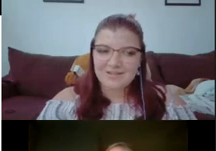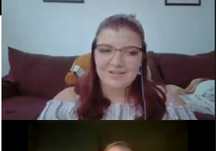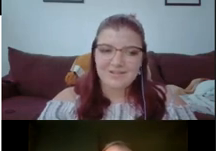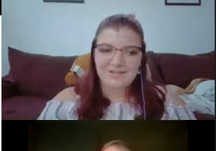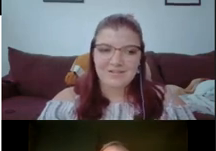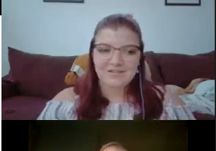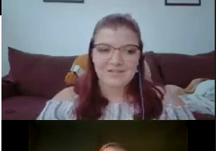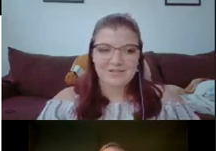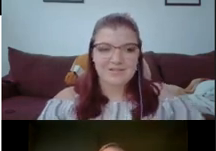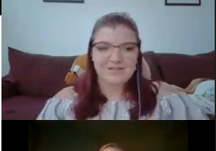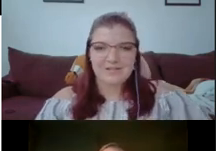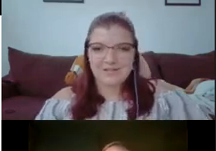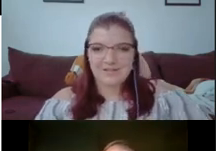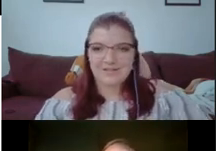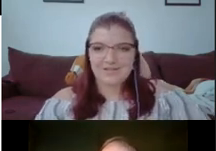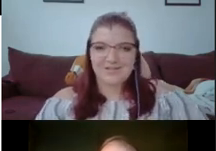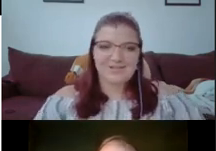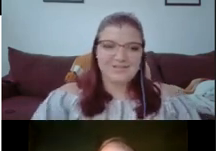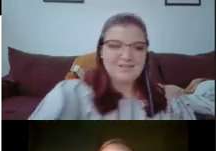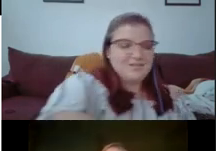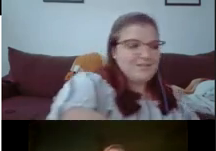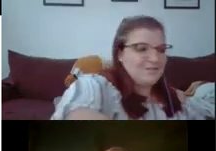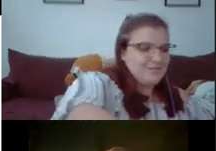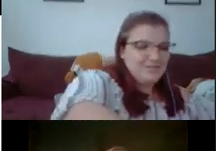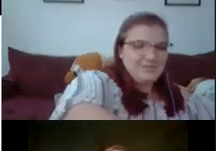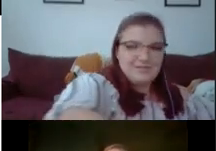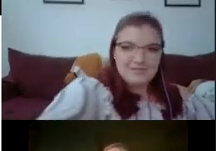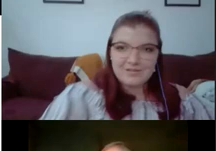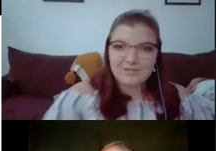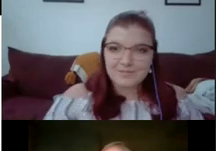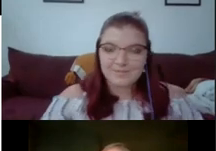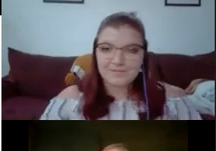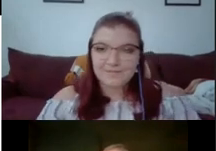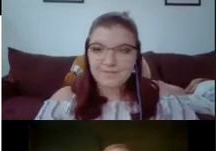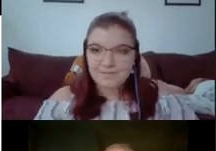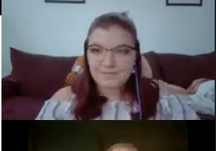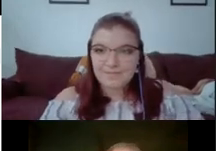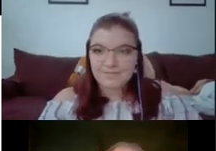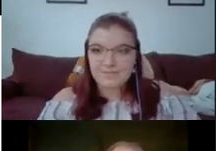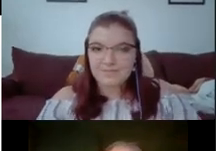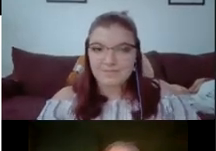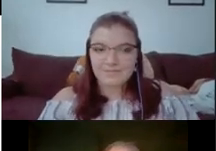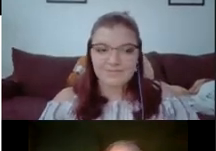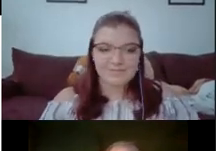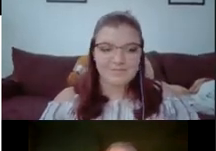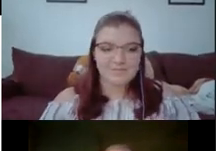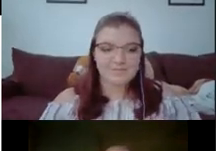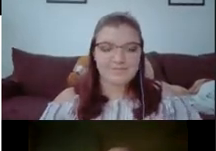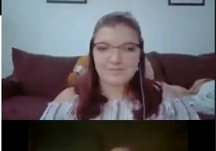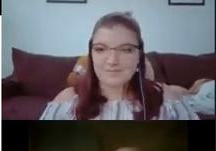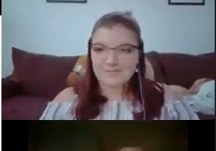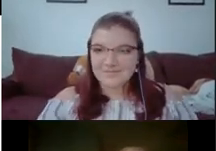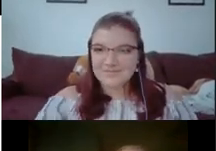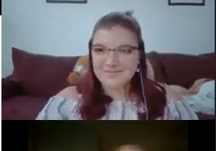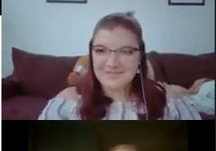about Mary Jane Holmes, I thought, oh, typical local chauvinism. And turned out not at all. She was